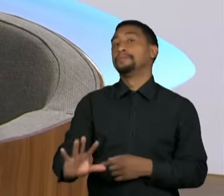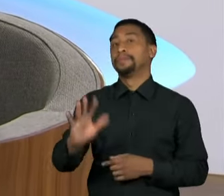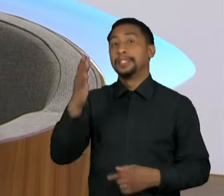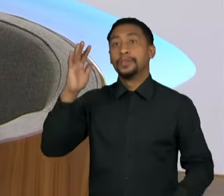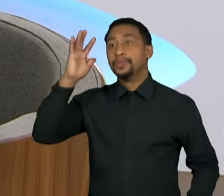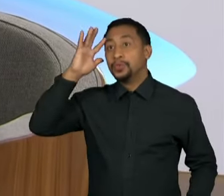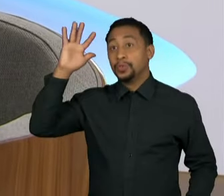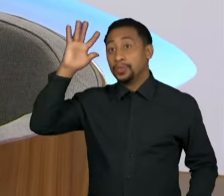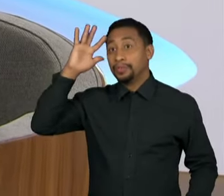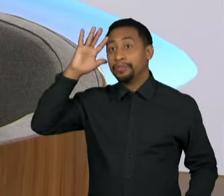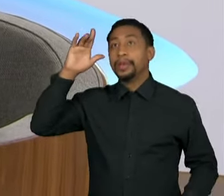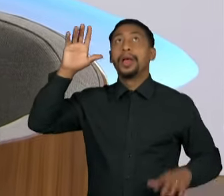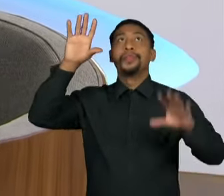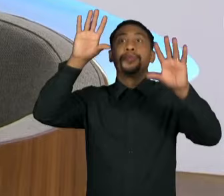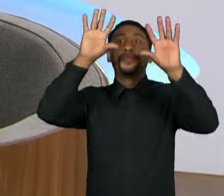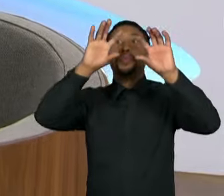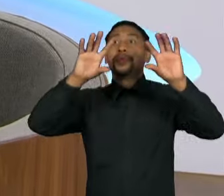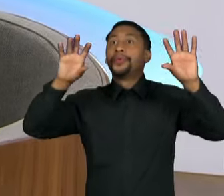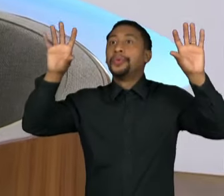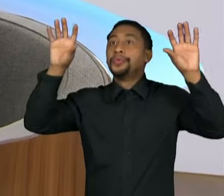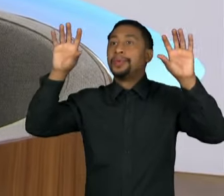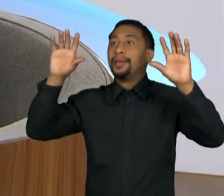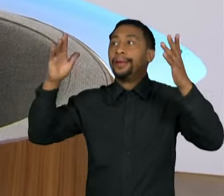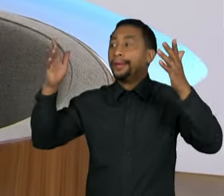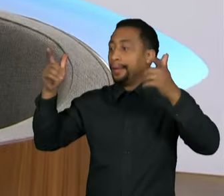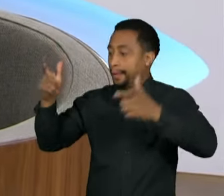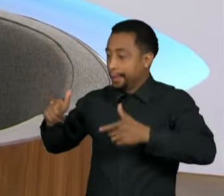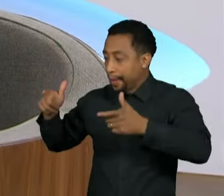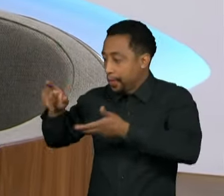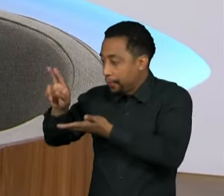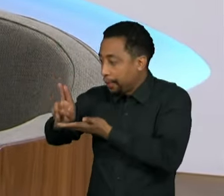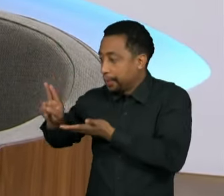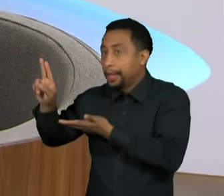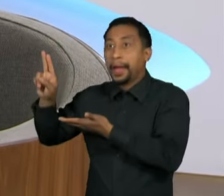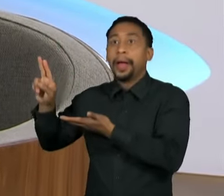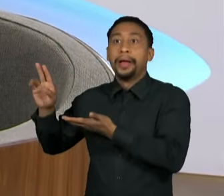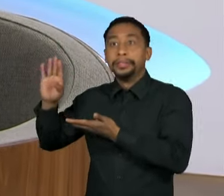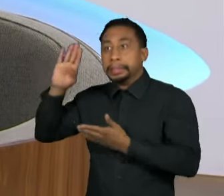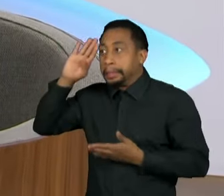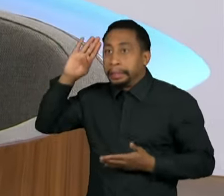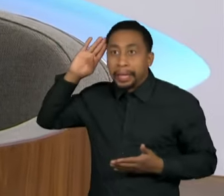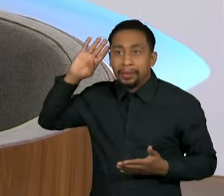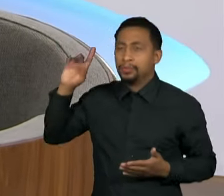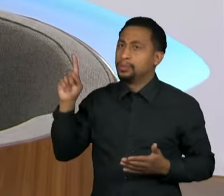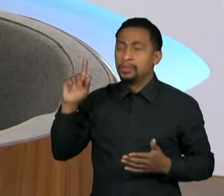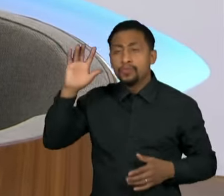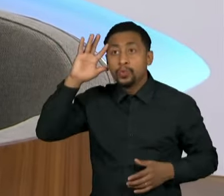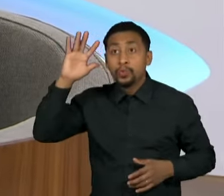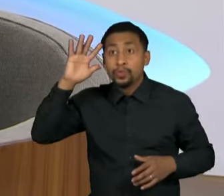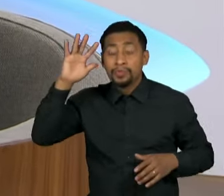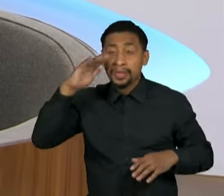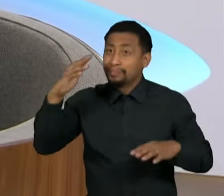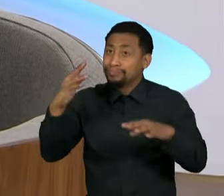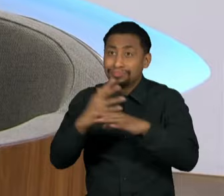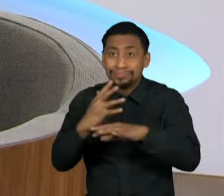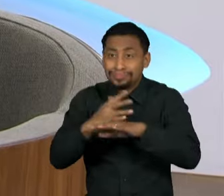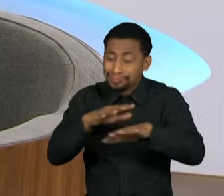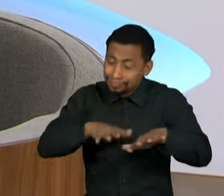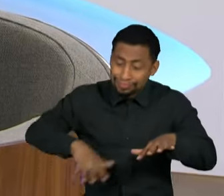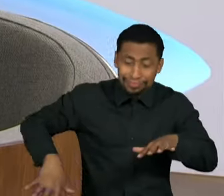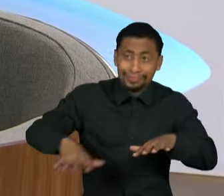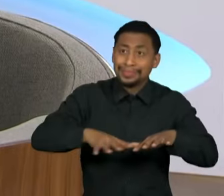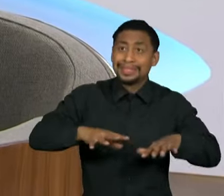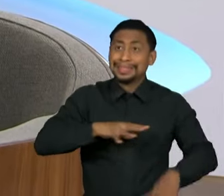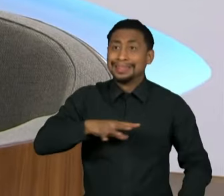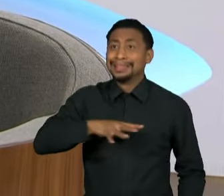belong only in the clouds or even in the university. It belongs in the city, including in the favela, where citizens